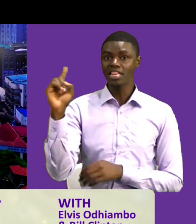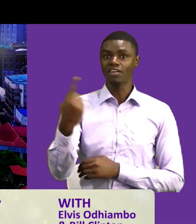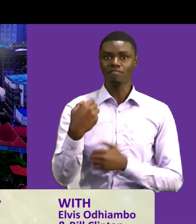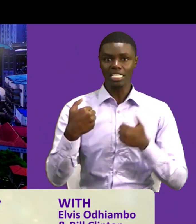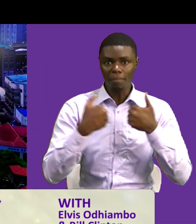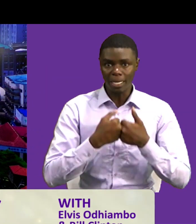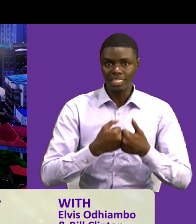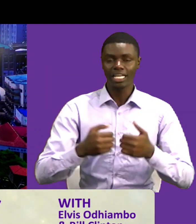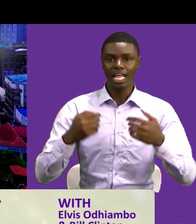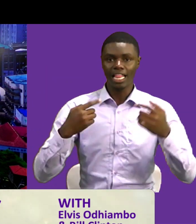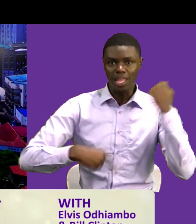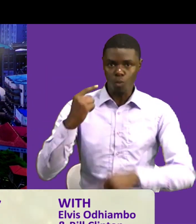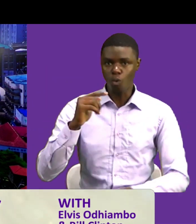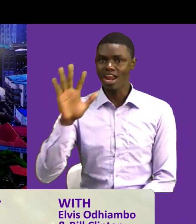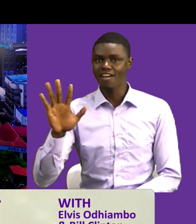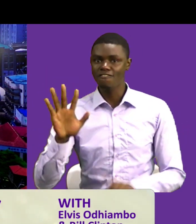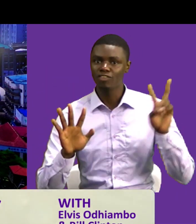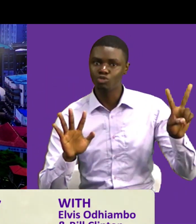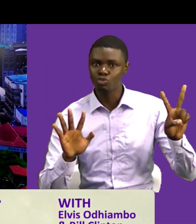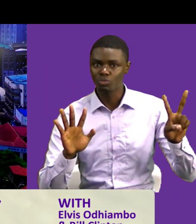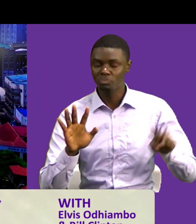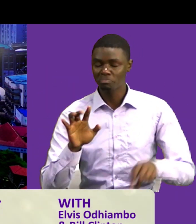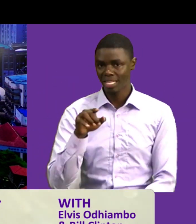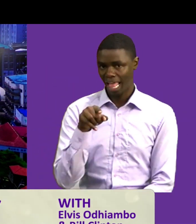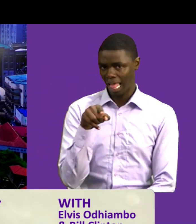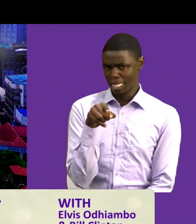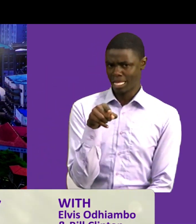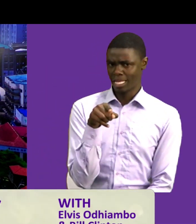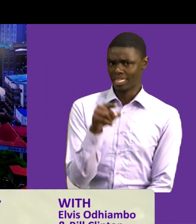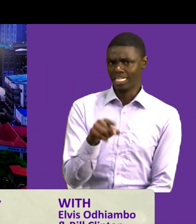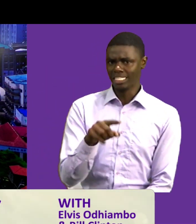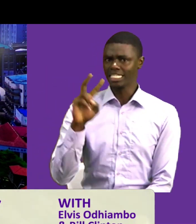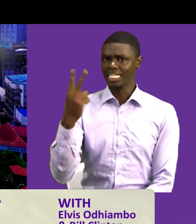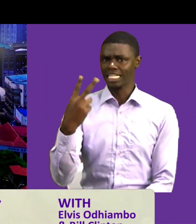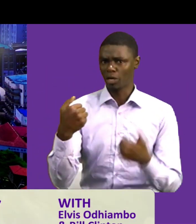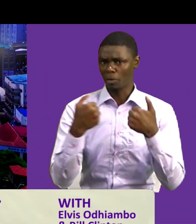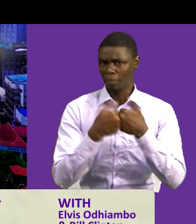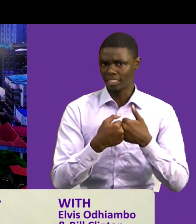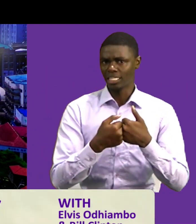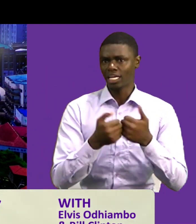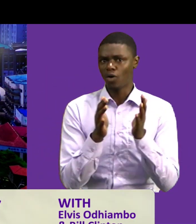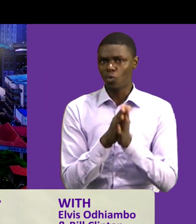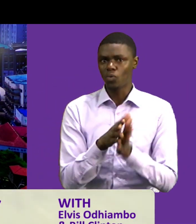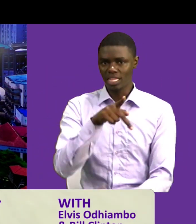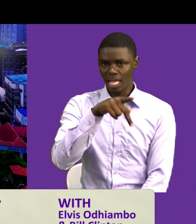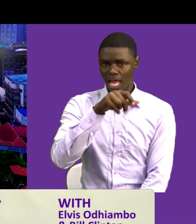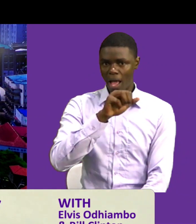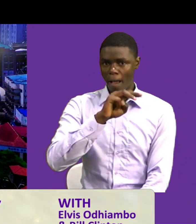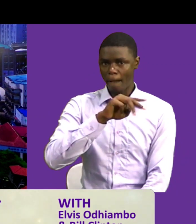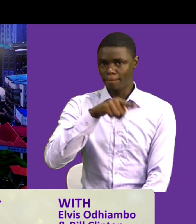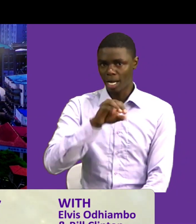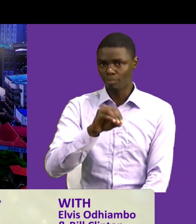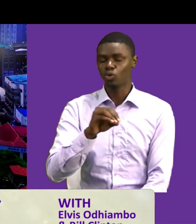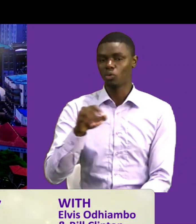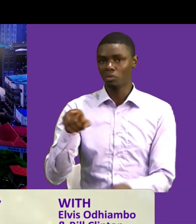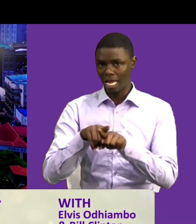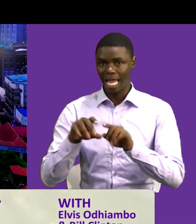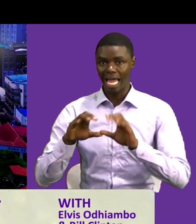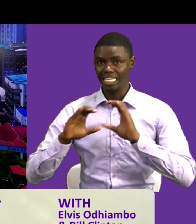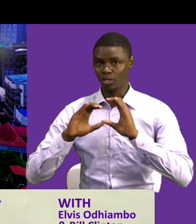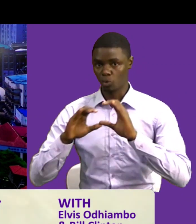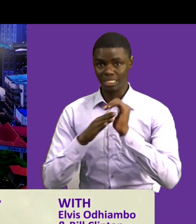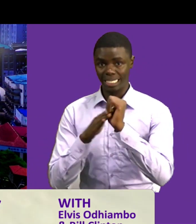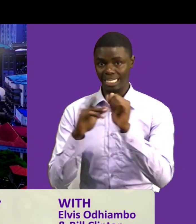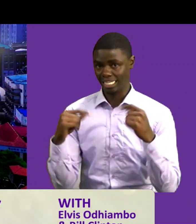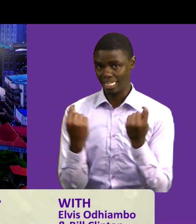they won 5-2. And this is the second match with Sam Pamzo Omolo leading the